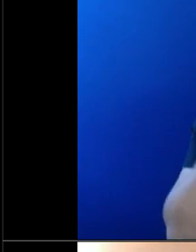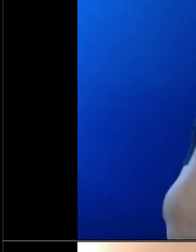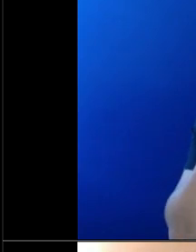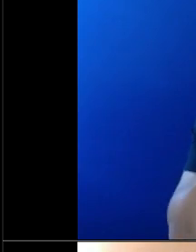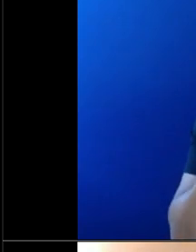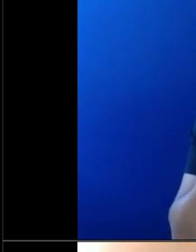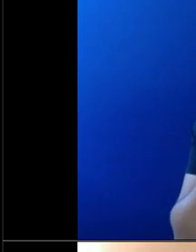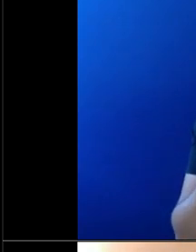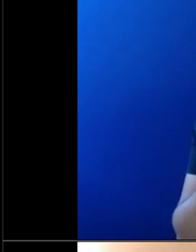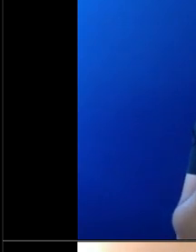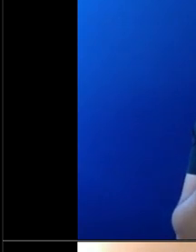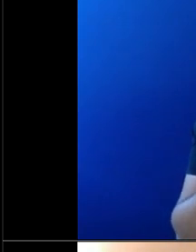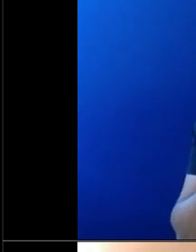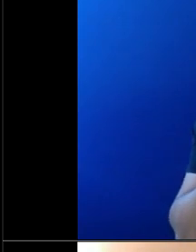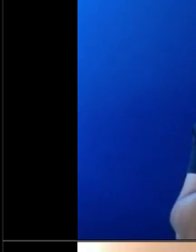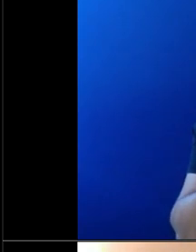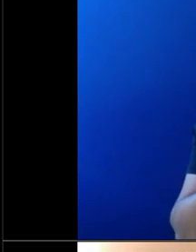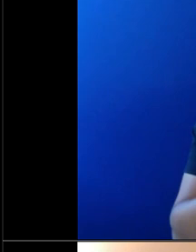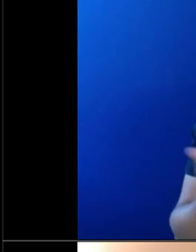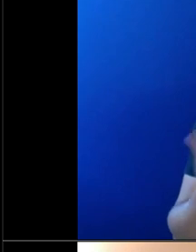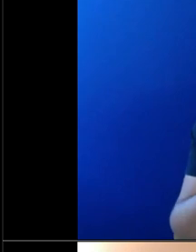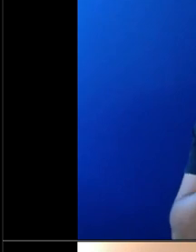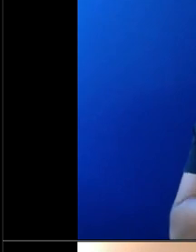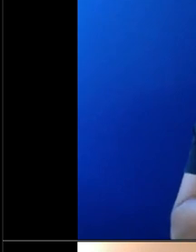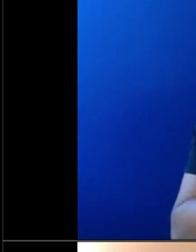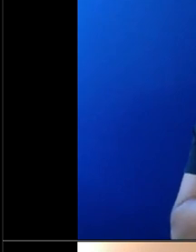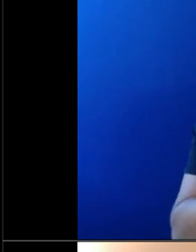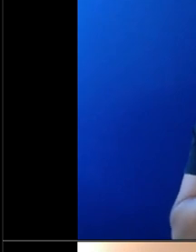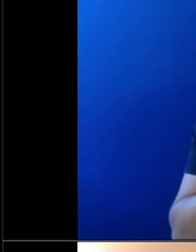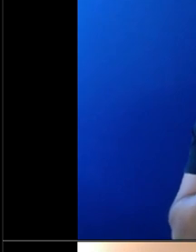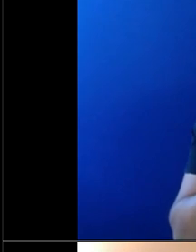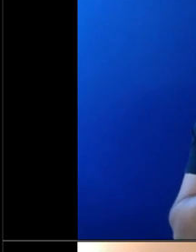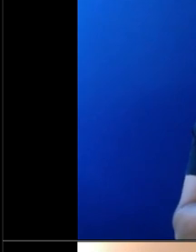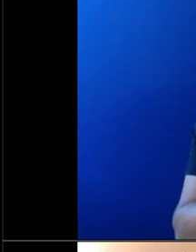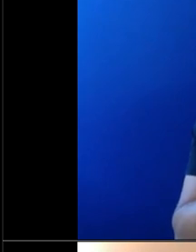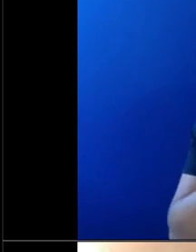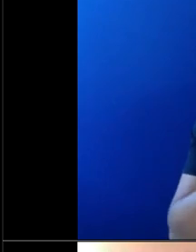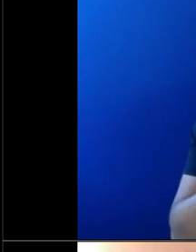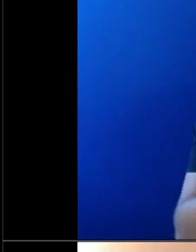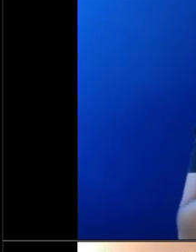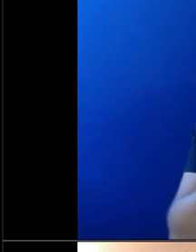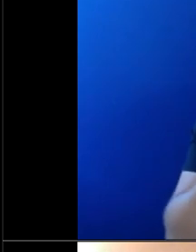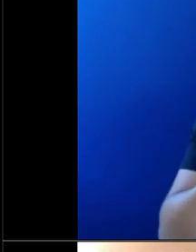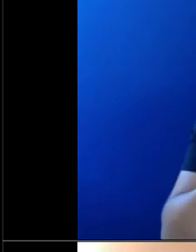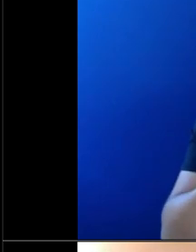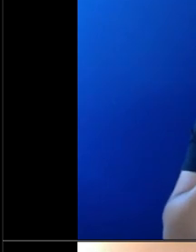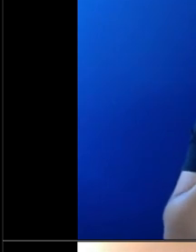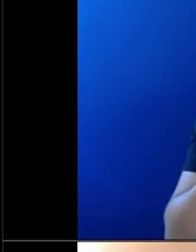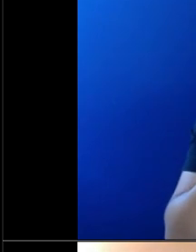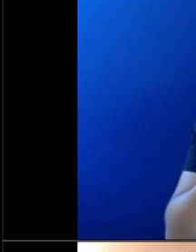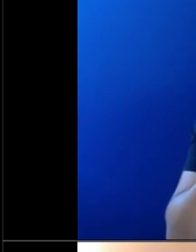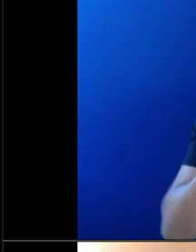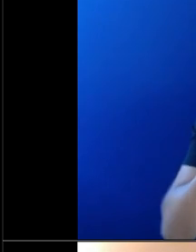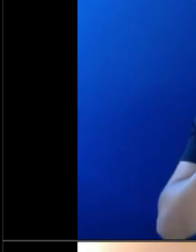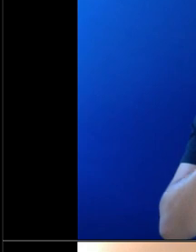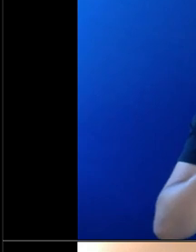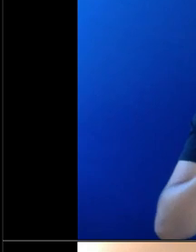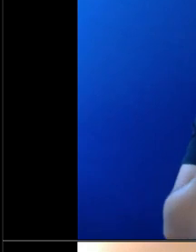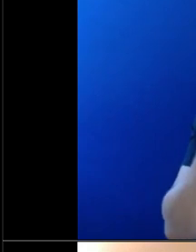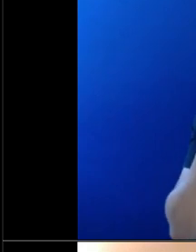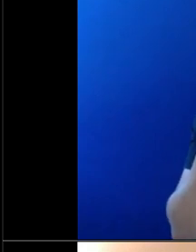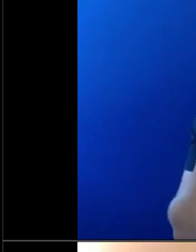know, teaching these young seals to like figure out how to get prey out of tricky spots seems